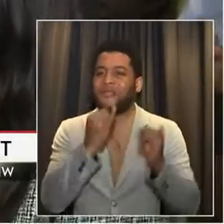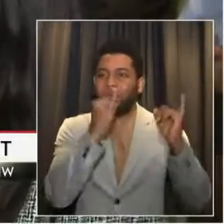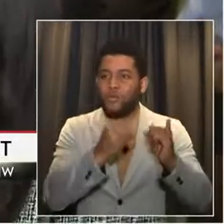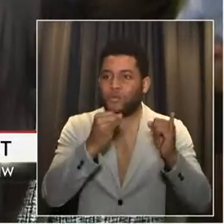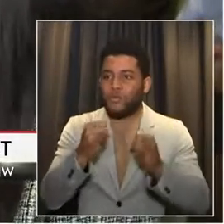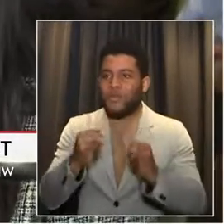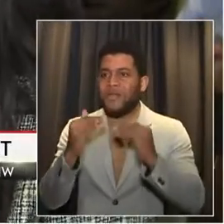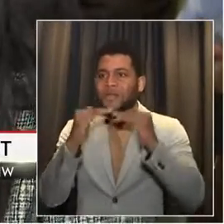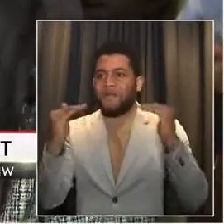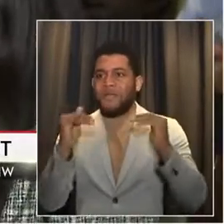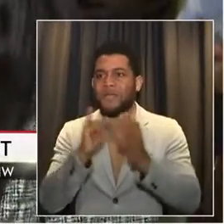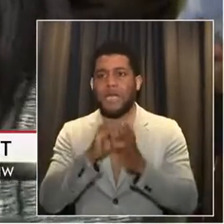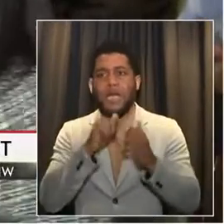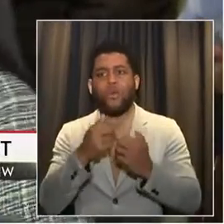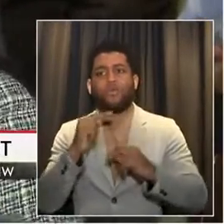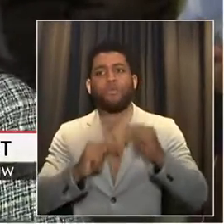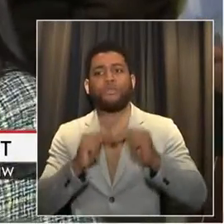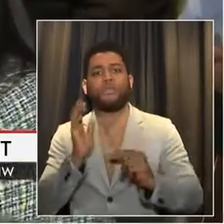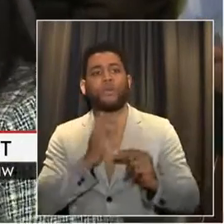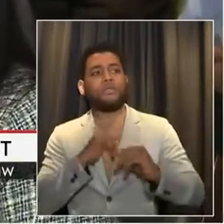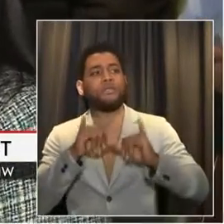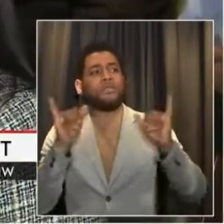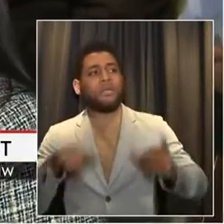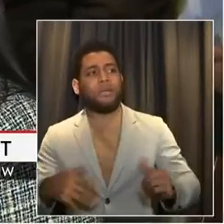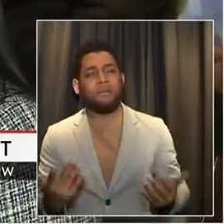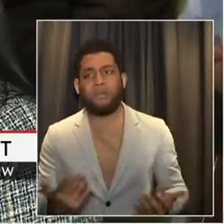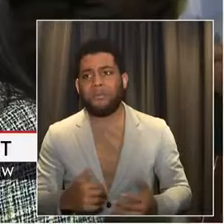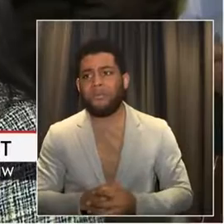that. Yeah.